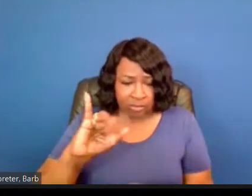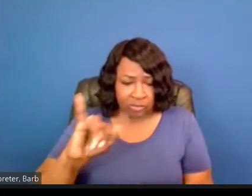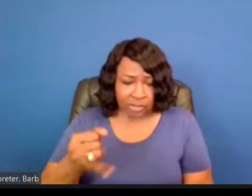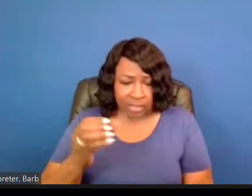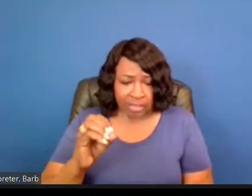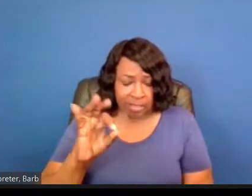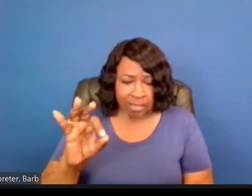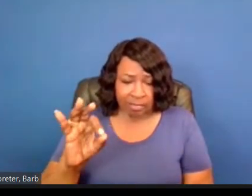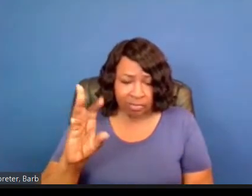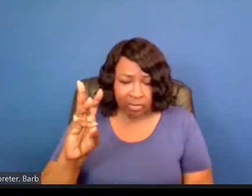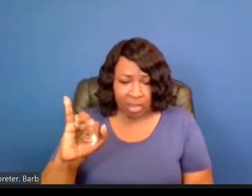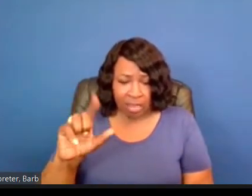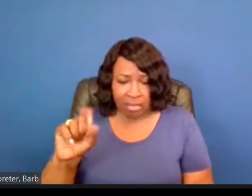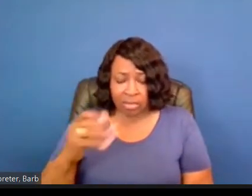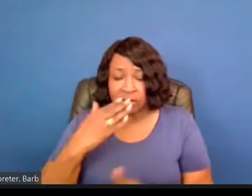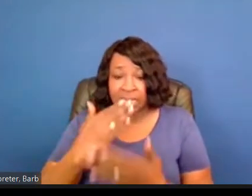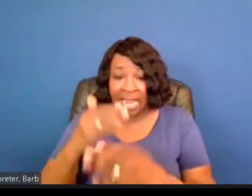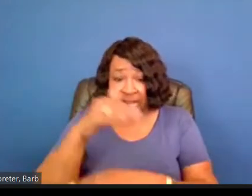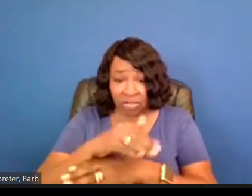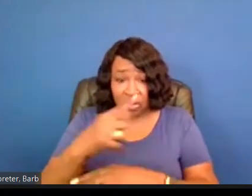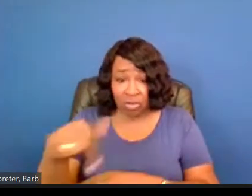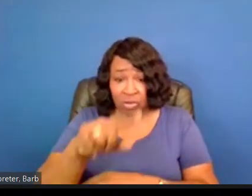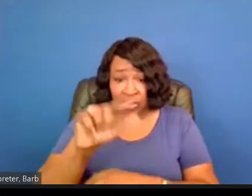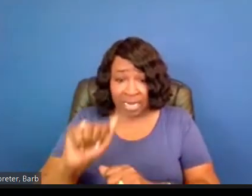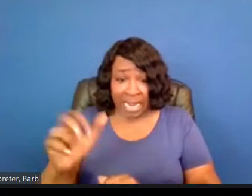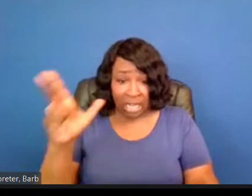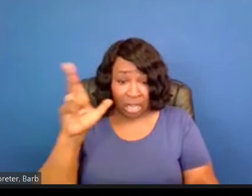Good afternoon, everybody. Can you hear me okay?